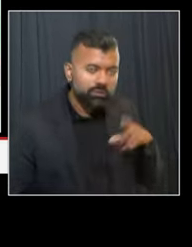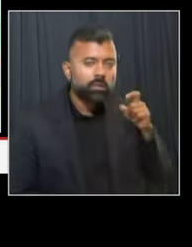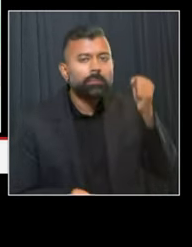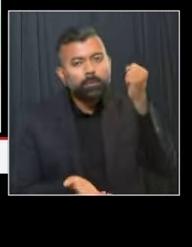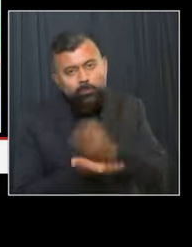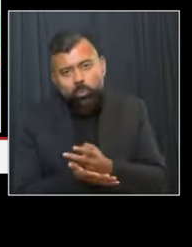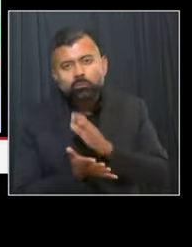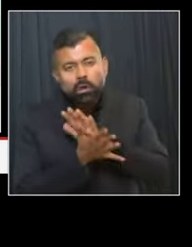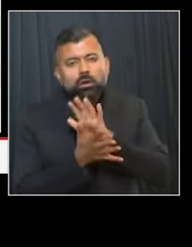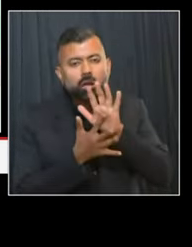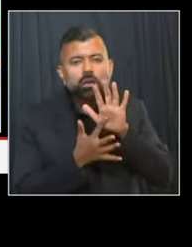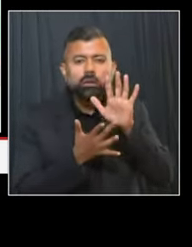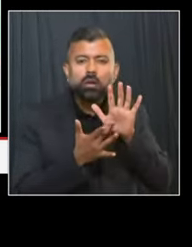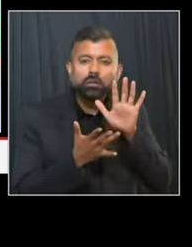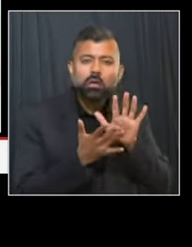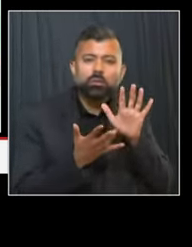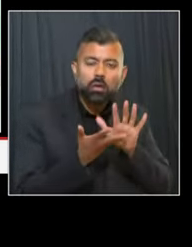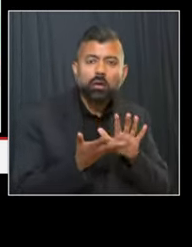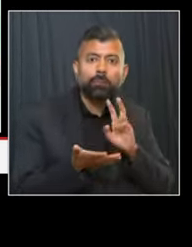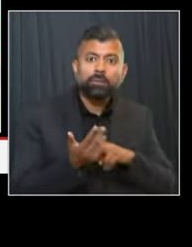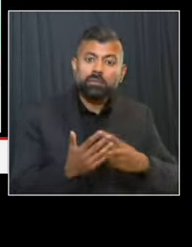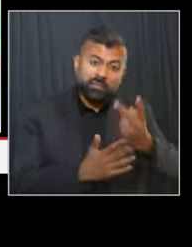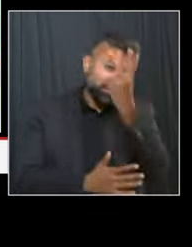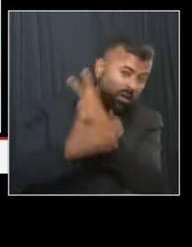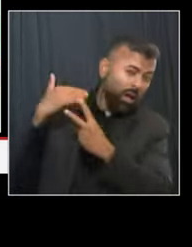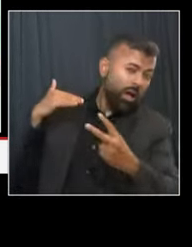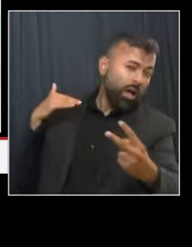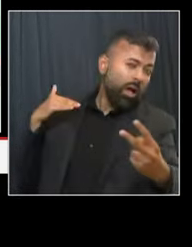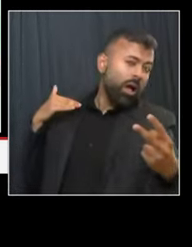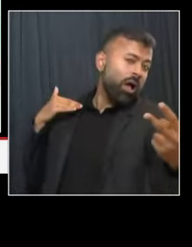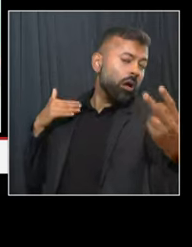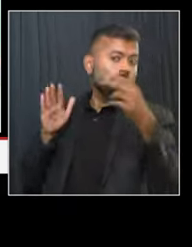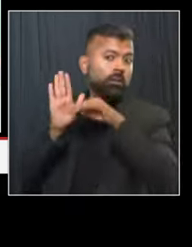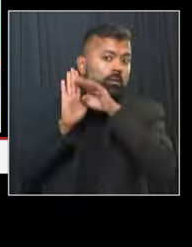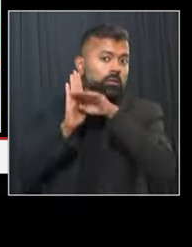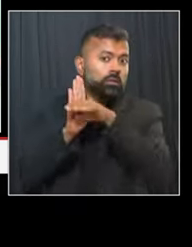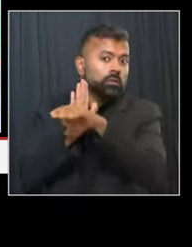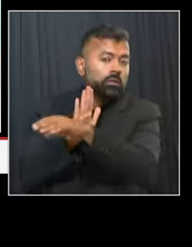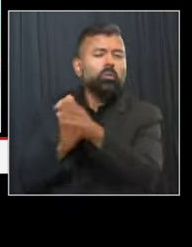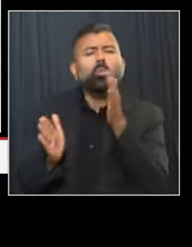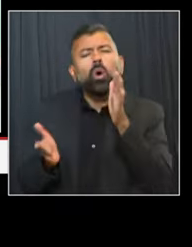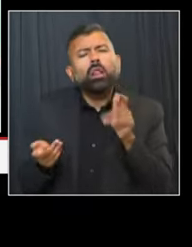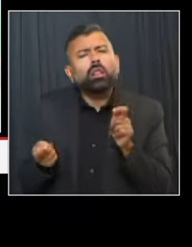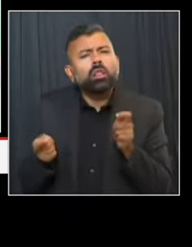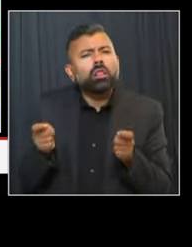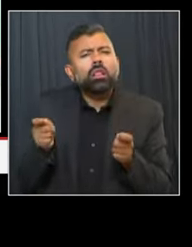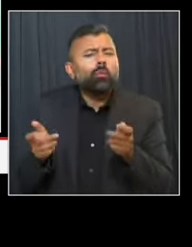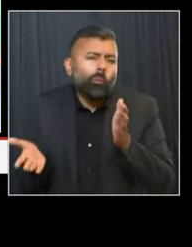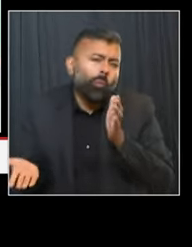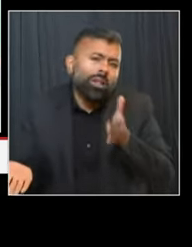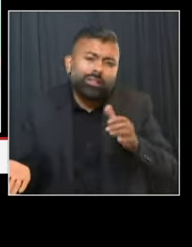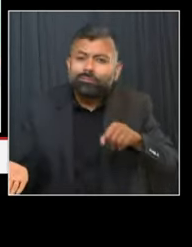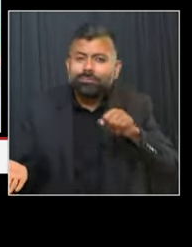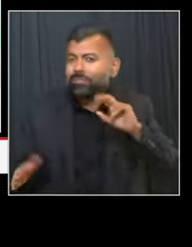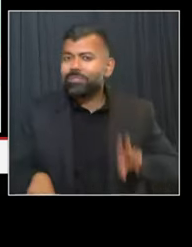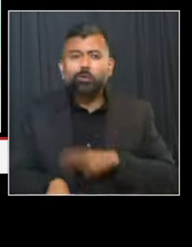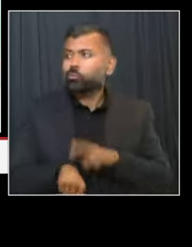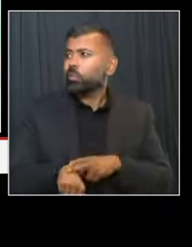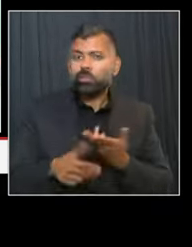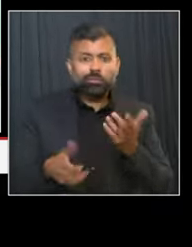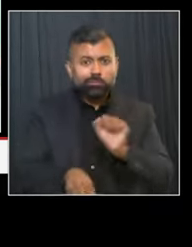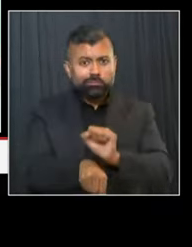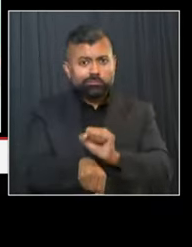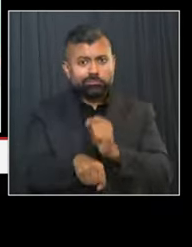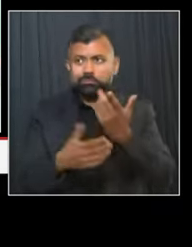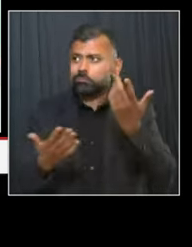to be static. And I don't expect them to be, because of the work that we're going to do together will change the trajectory of